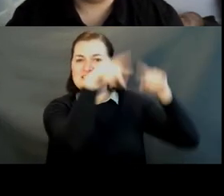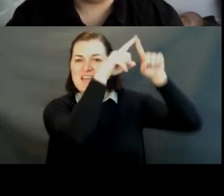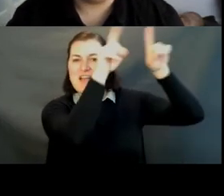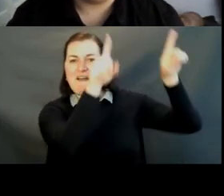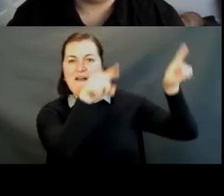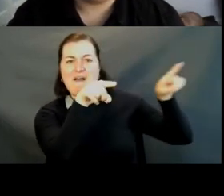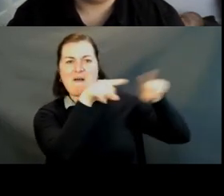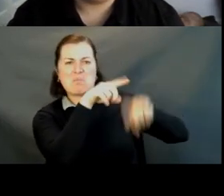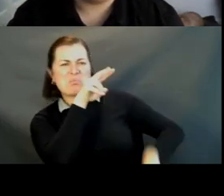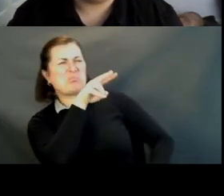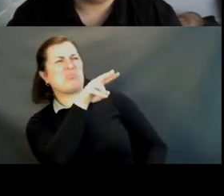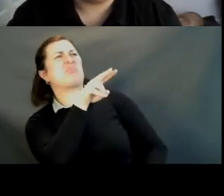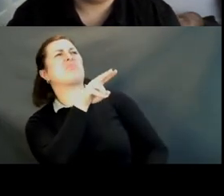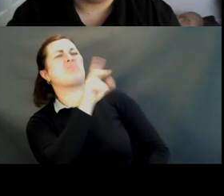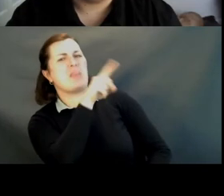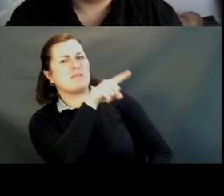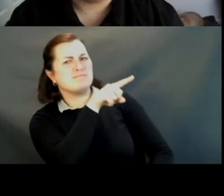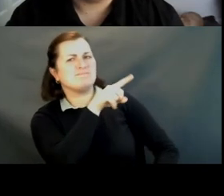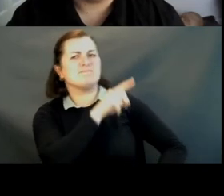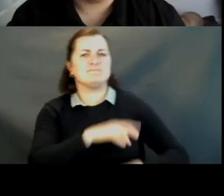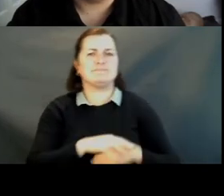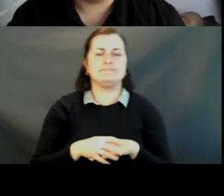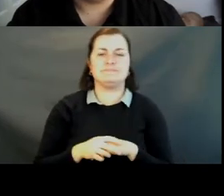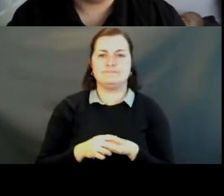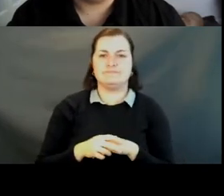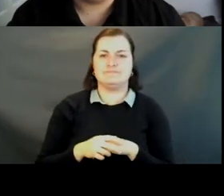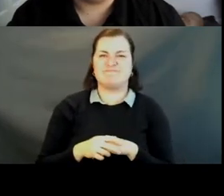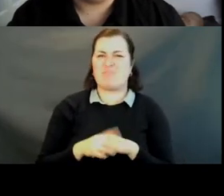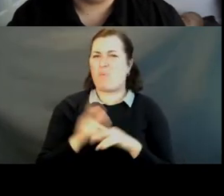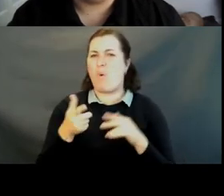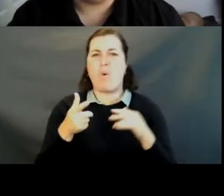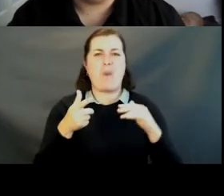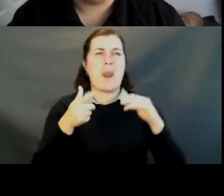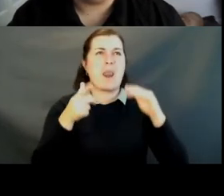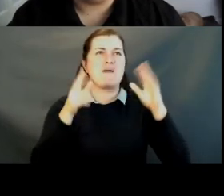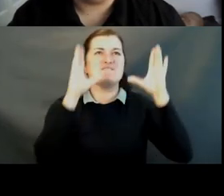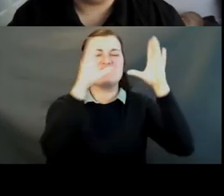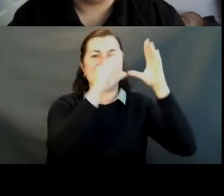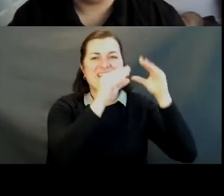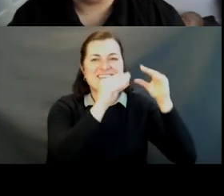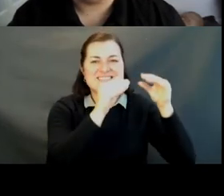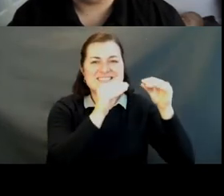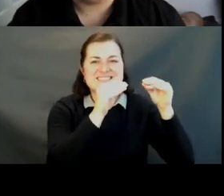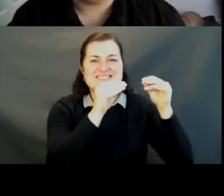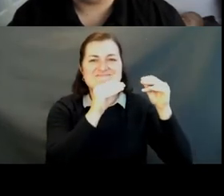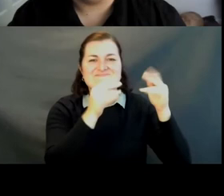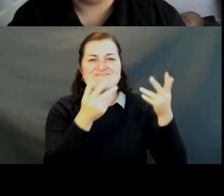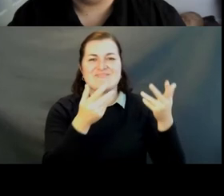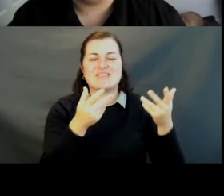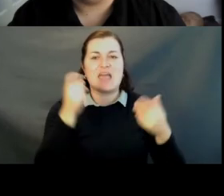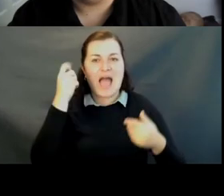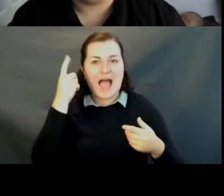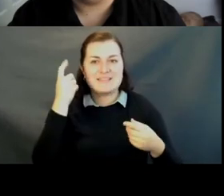but I don't know, I'd want to know. Again, very faded, as if the damp's got to it. So we've got the idea, what does this